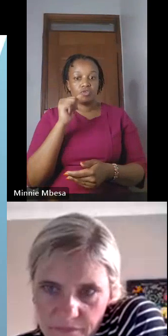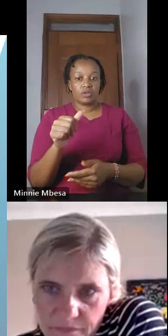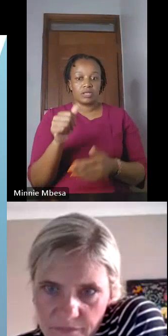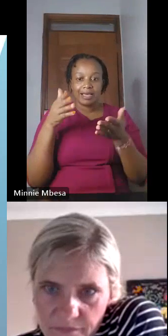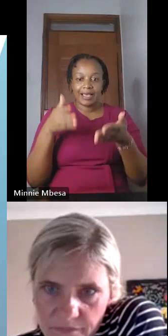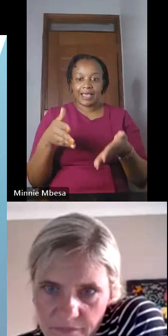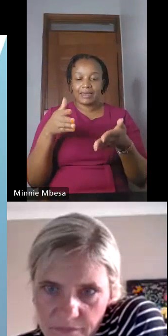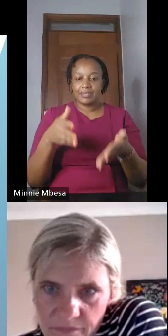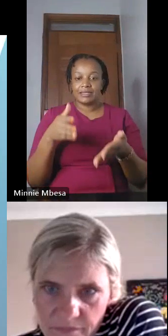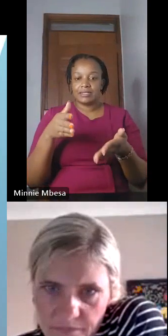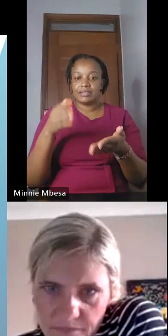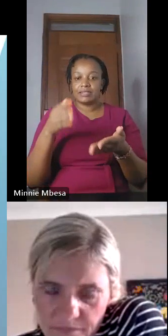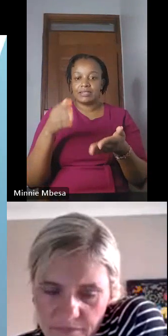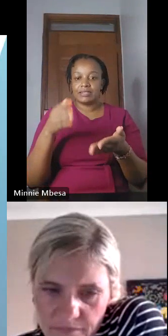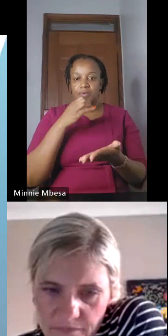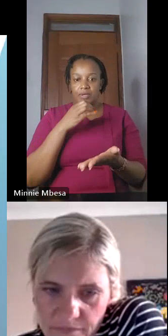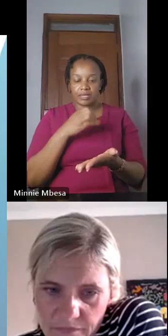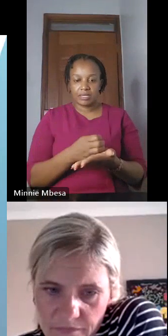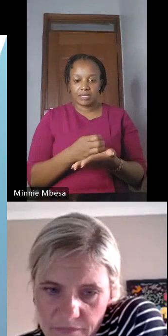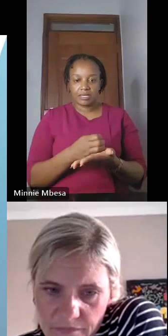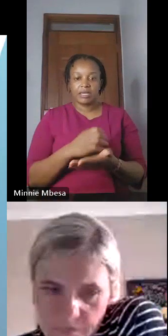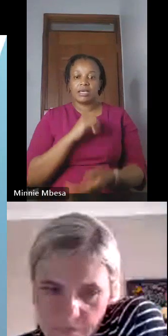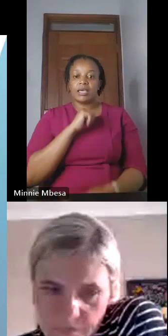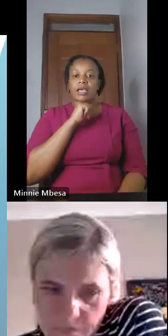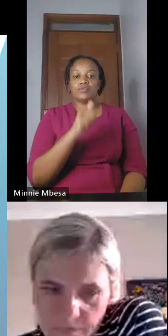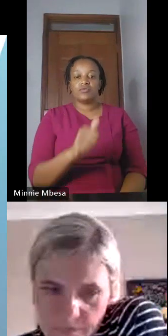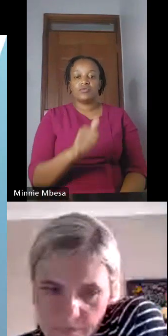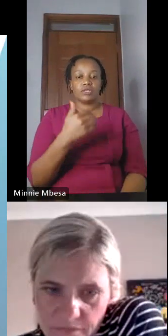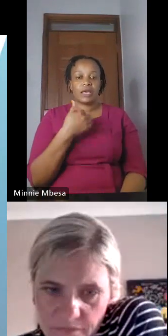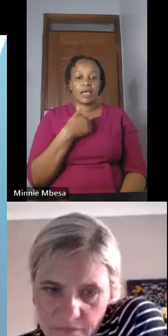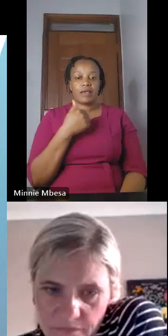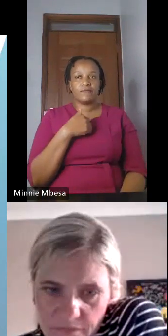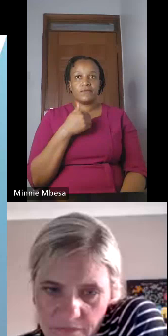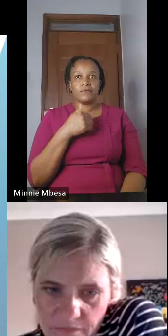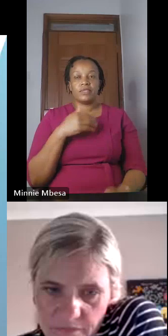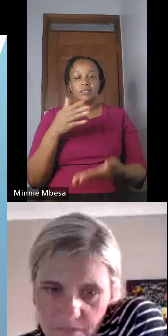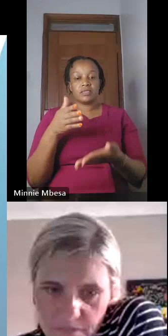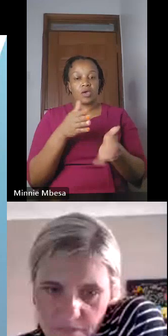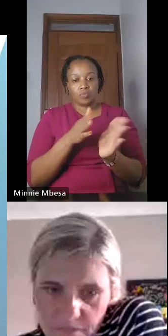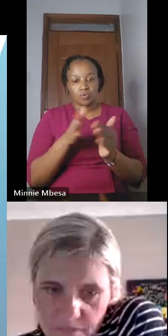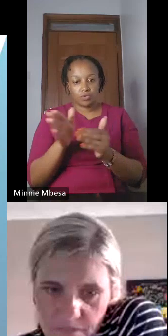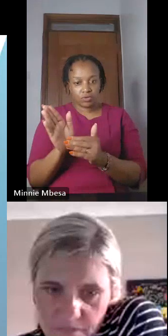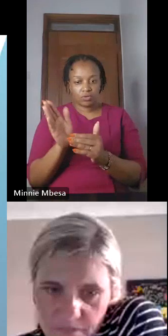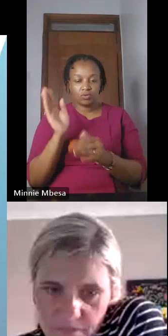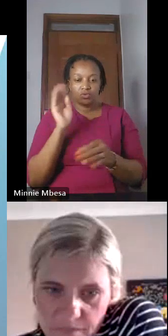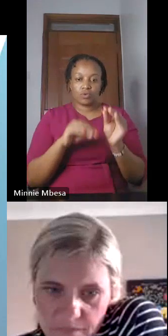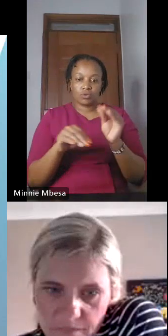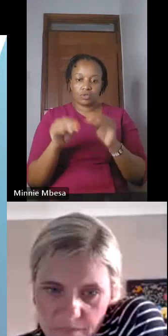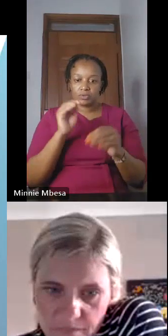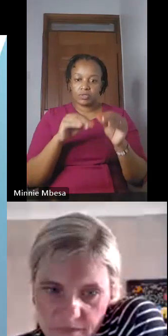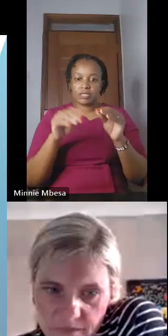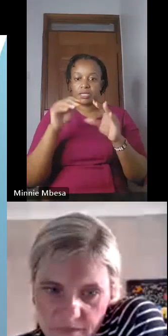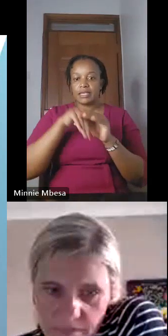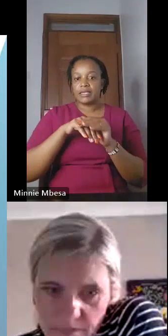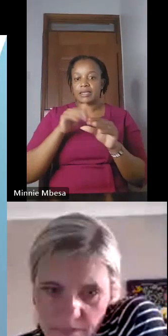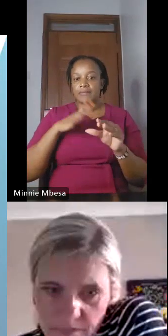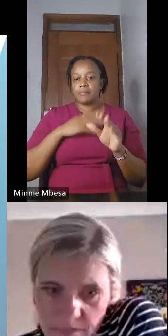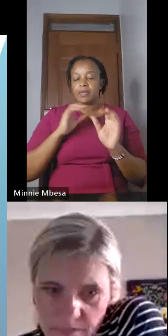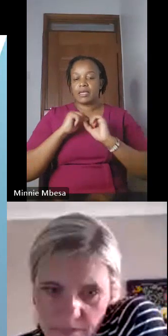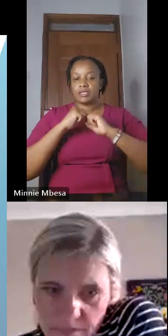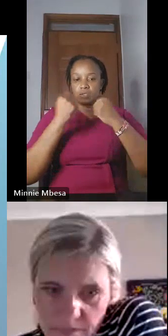don't have the intention to contribute in my society in whatever